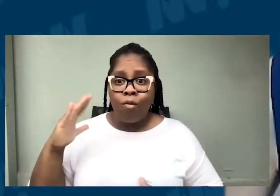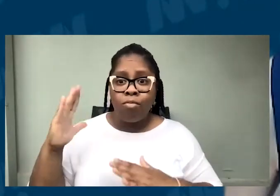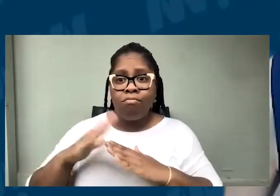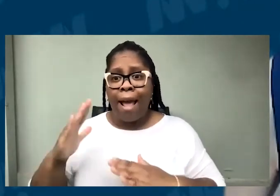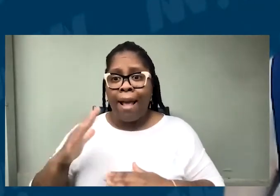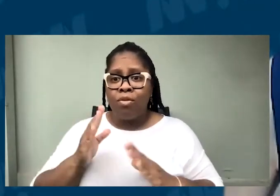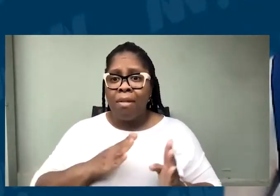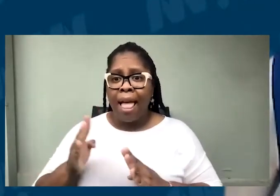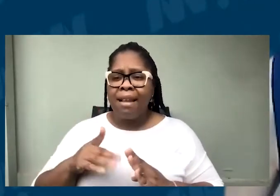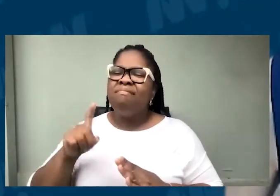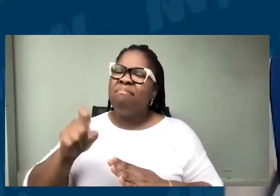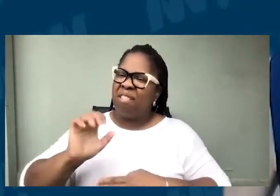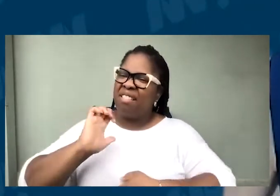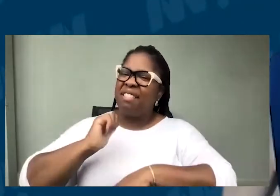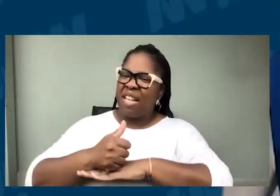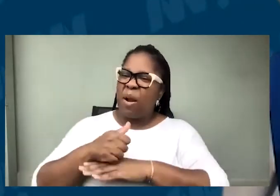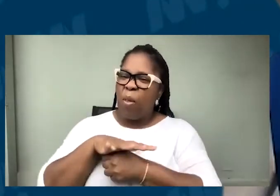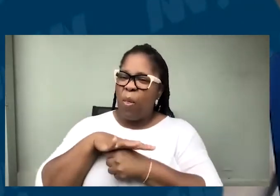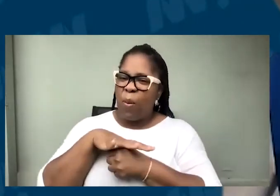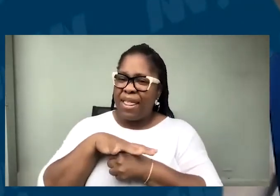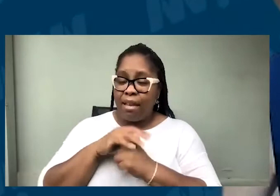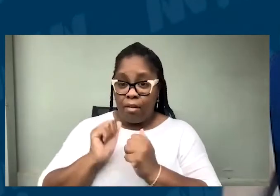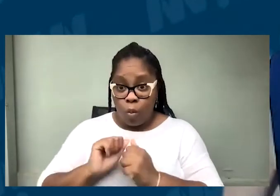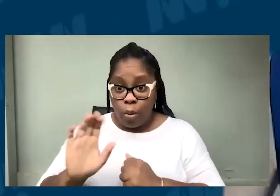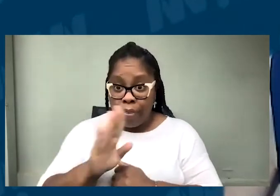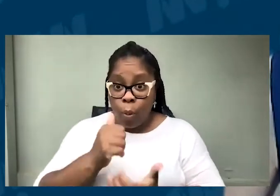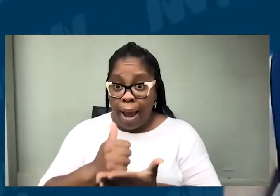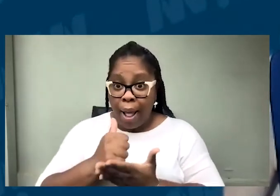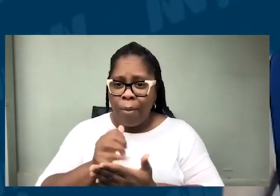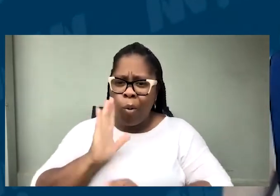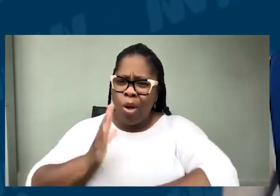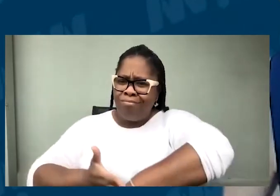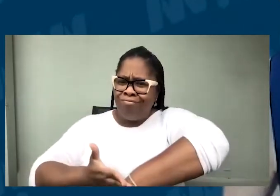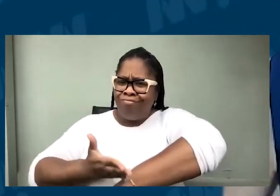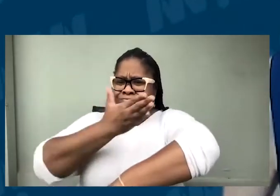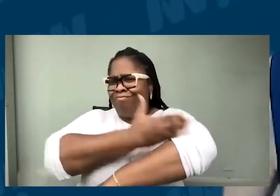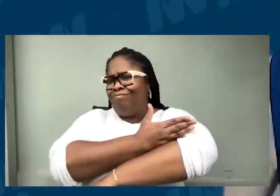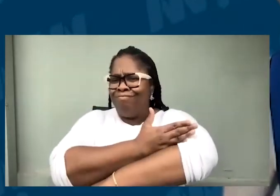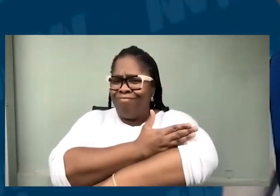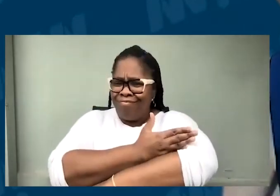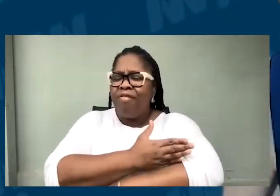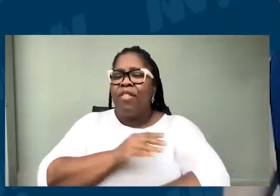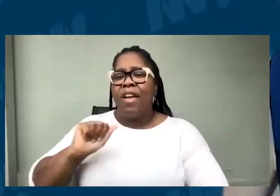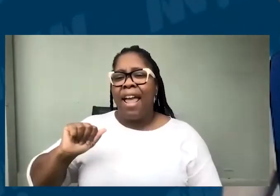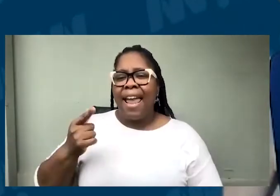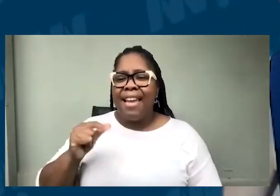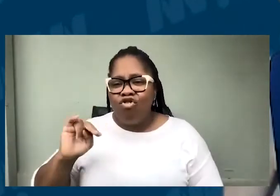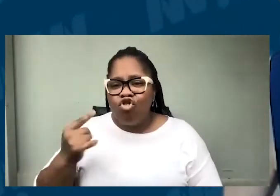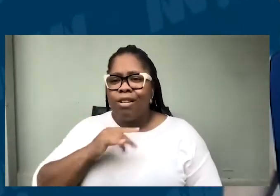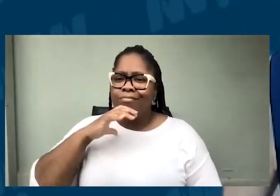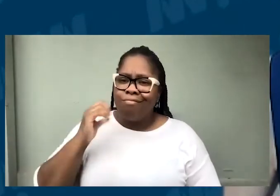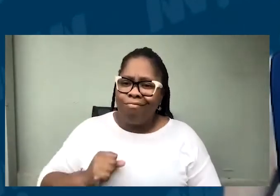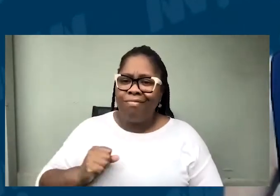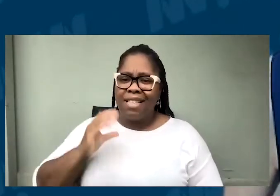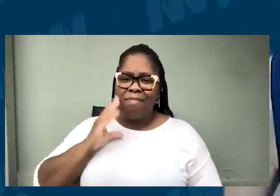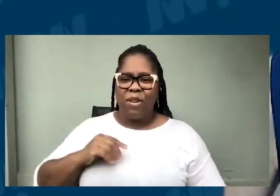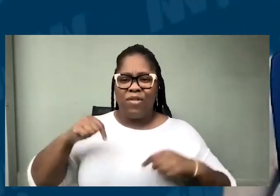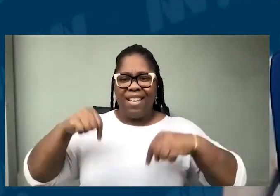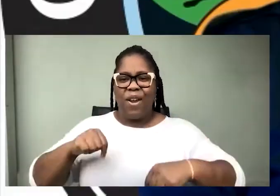local level. With your help, we'll make great strides to further improve the aging experience in Orange